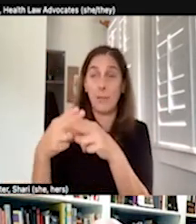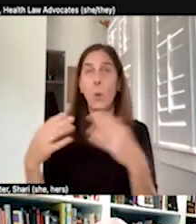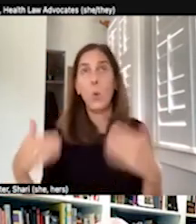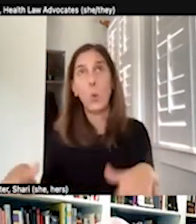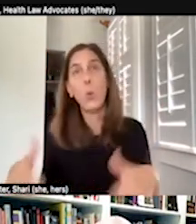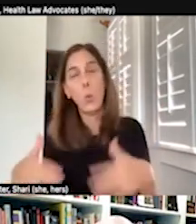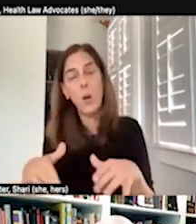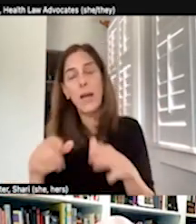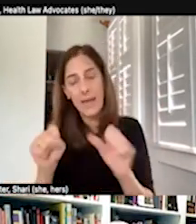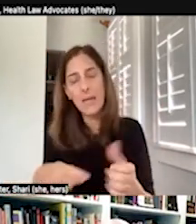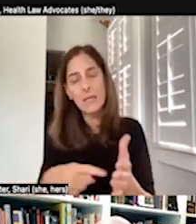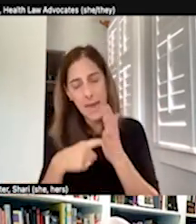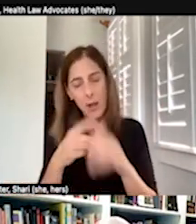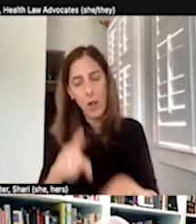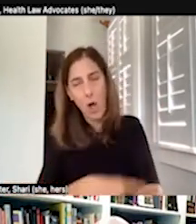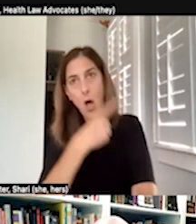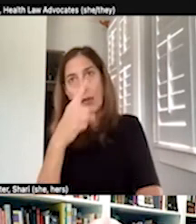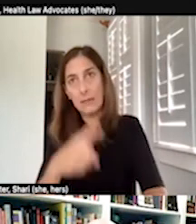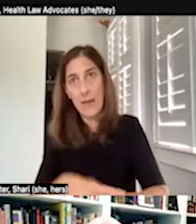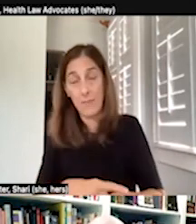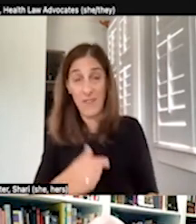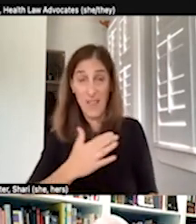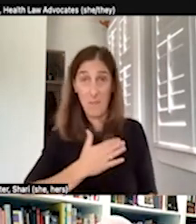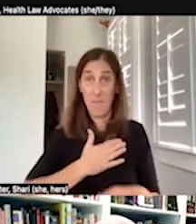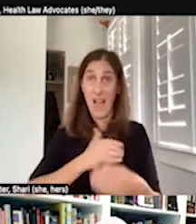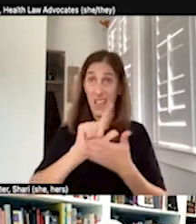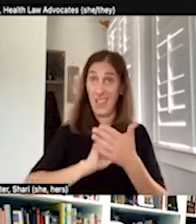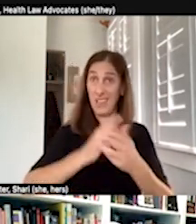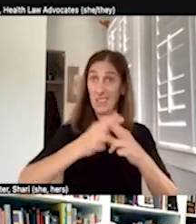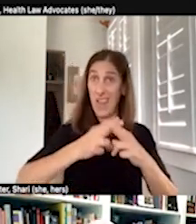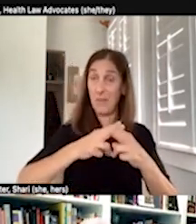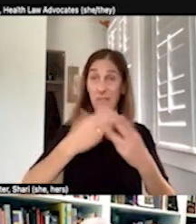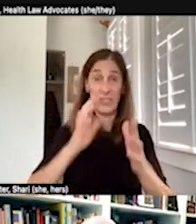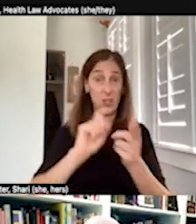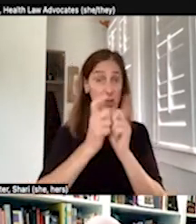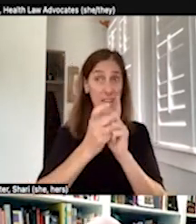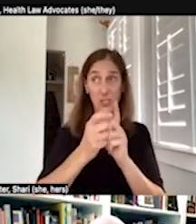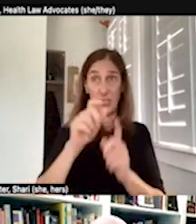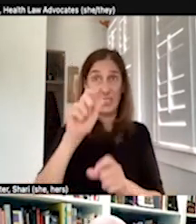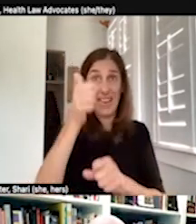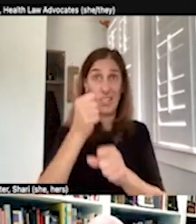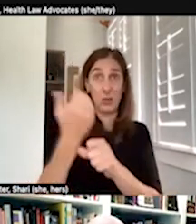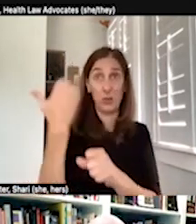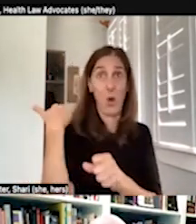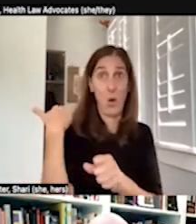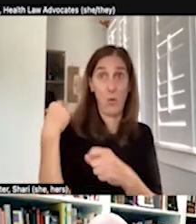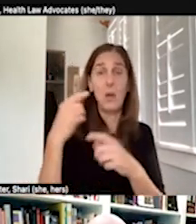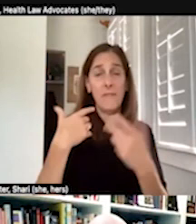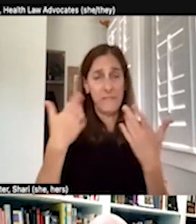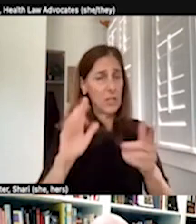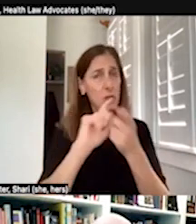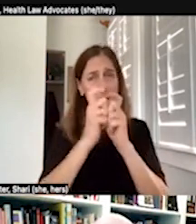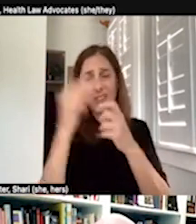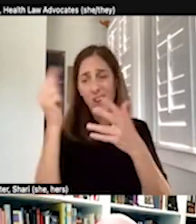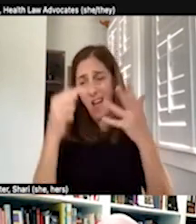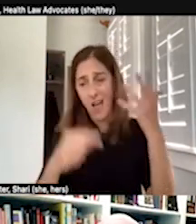changed for well over 10 years, and there are some documents that I still haven't changed because it's just maybe a hassle. Maybe